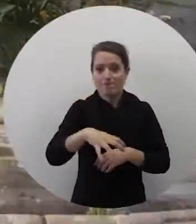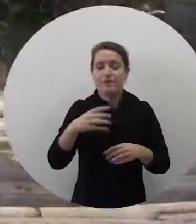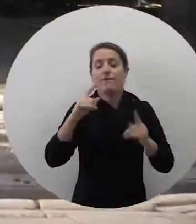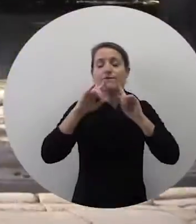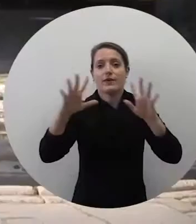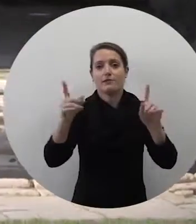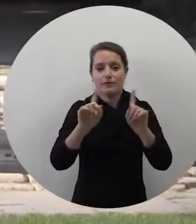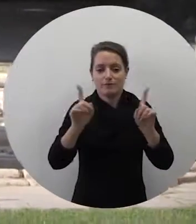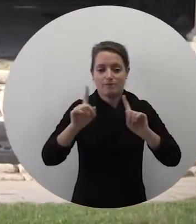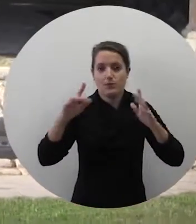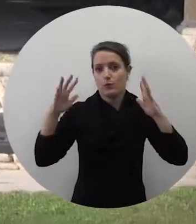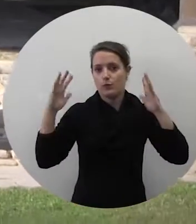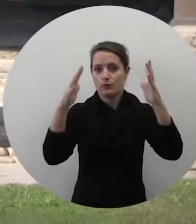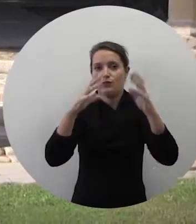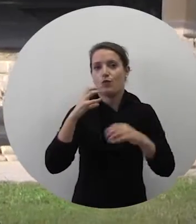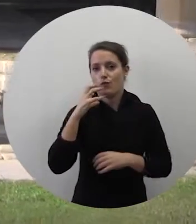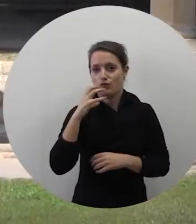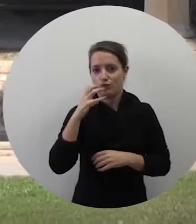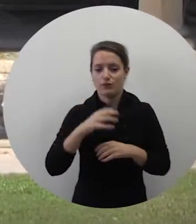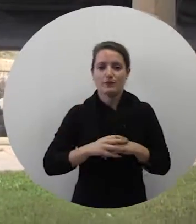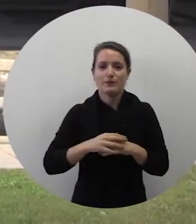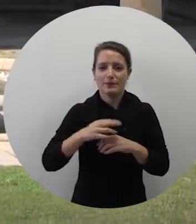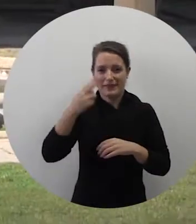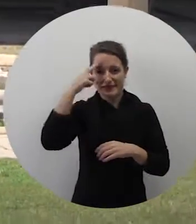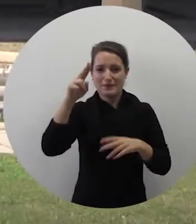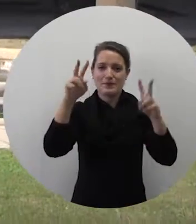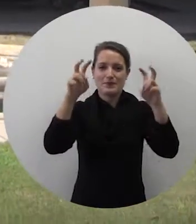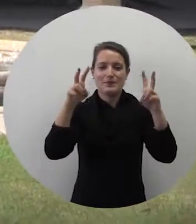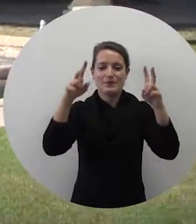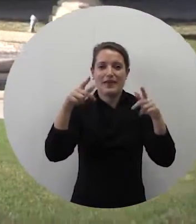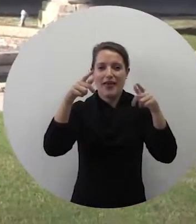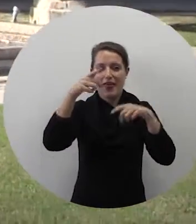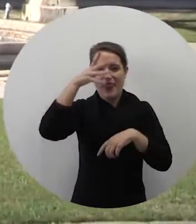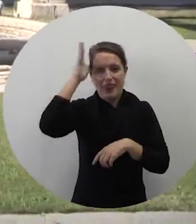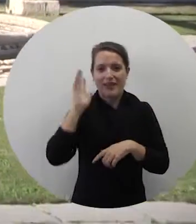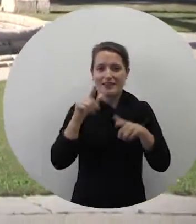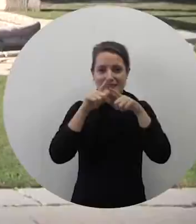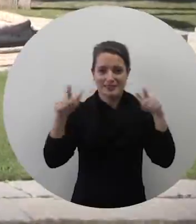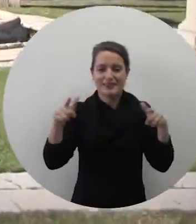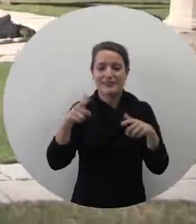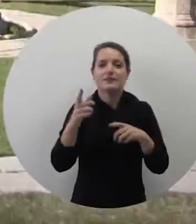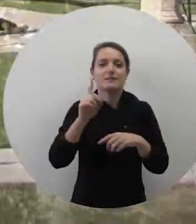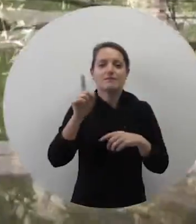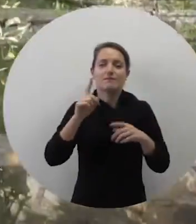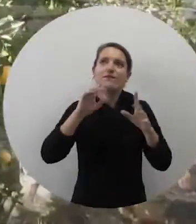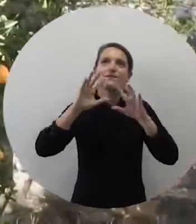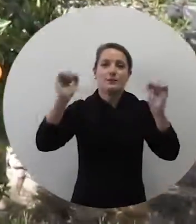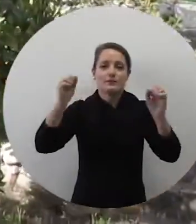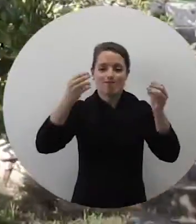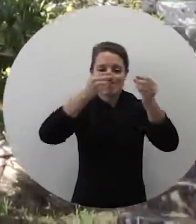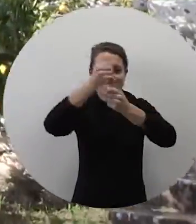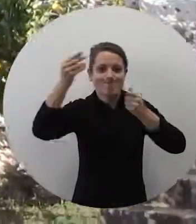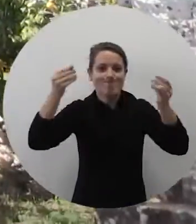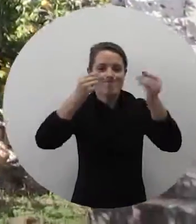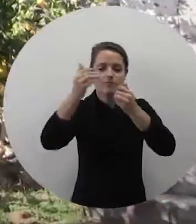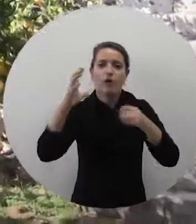and gardens. The motto of the village is Florigera Roses Halo, which means I perfume the